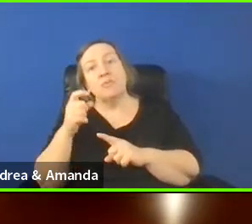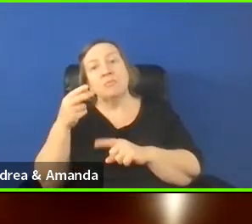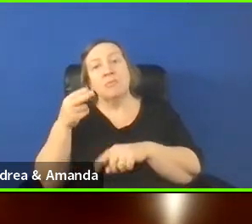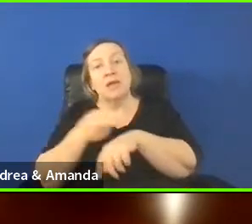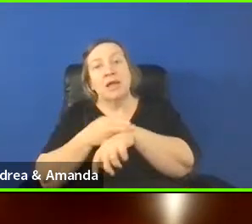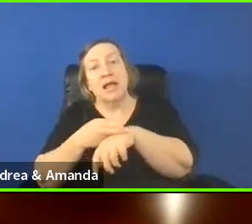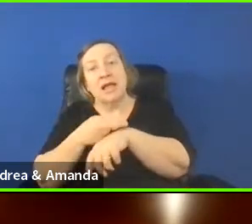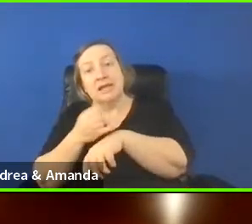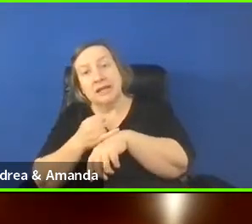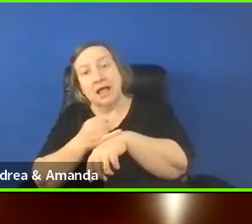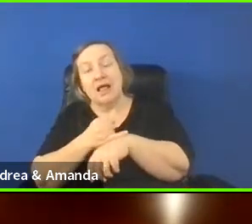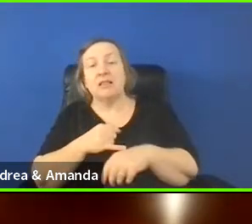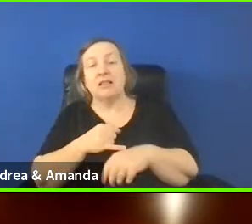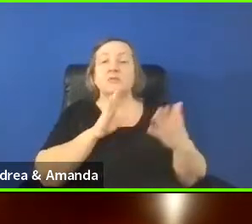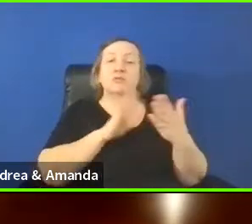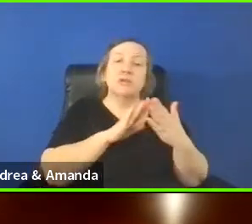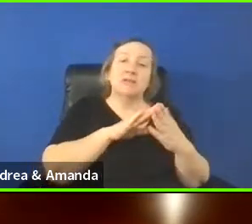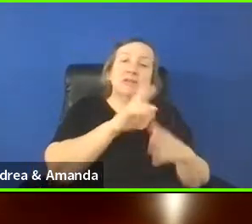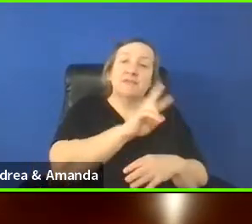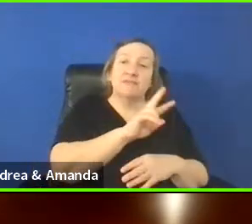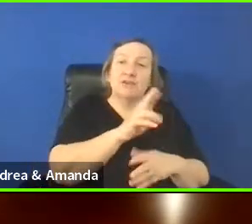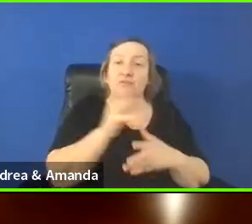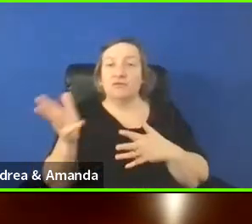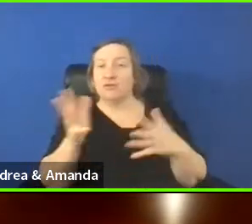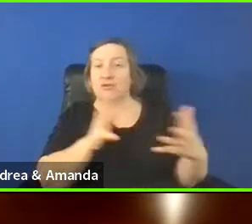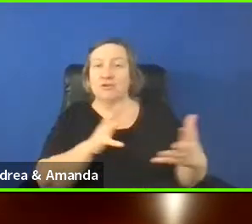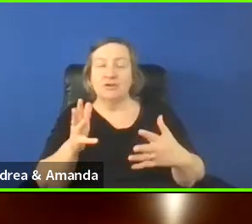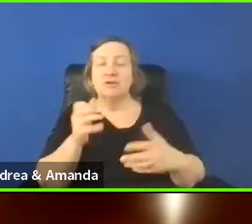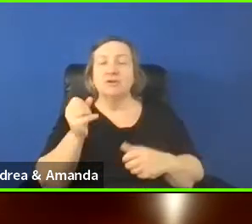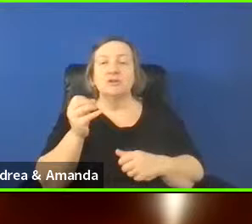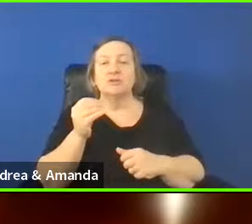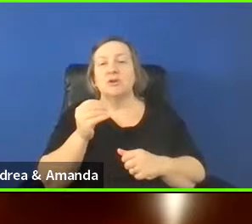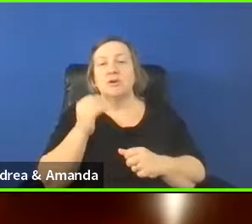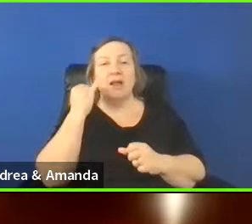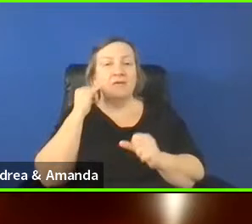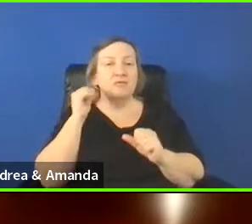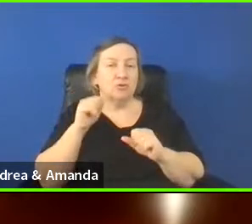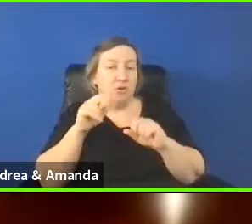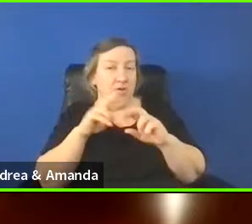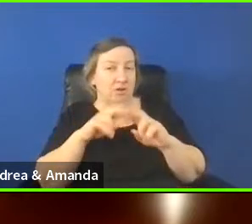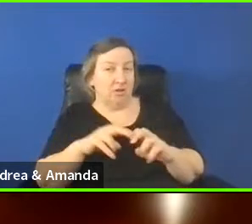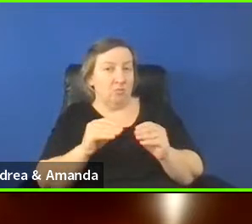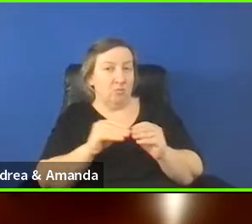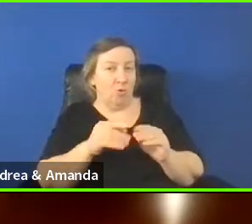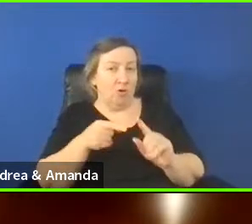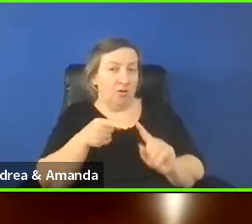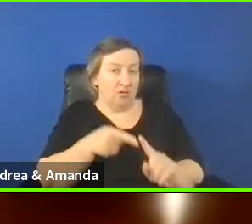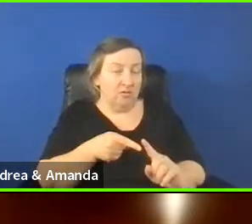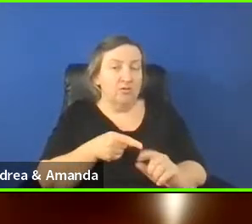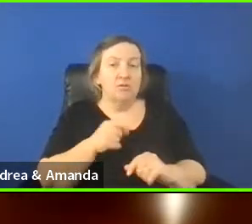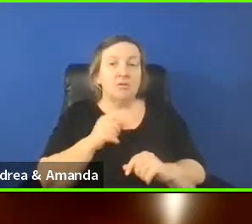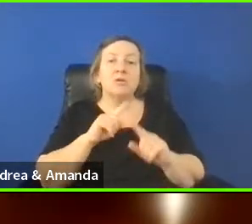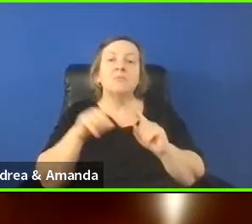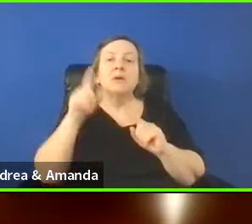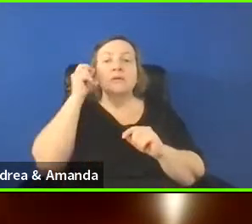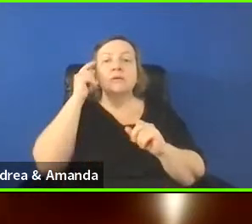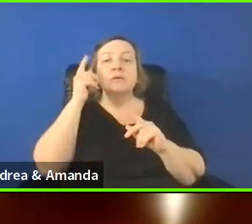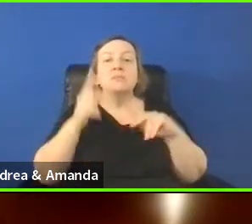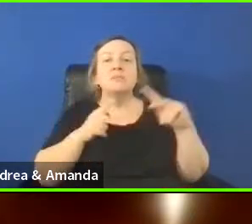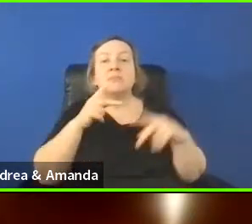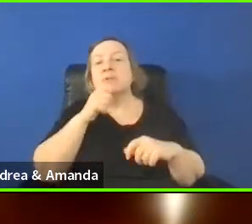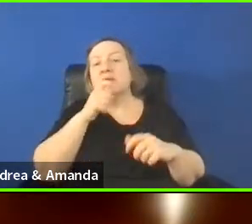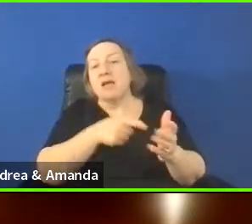Island or downtown Vancouver. And so I think if you kind of could dive in a little bit deeper, but again, people were